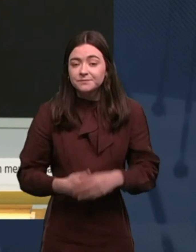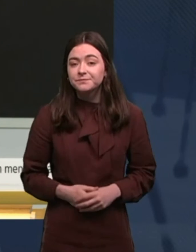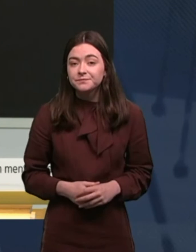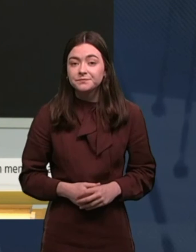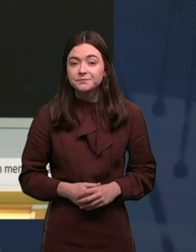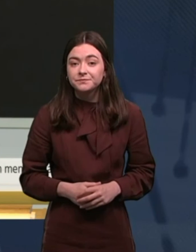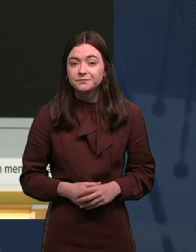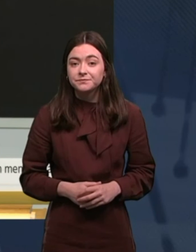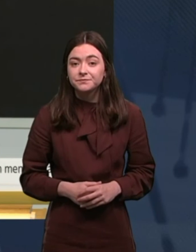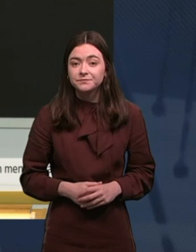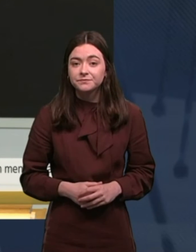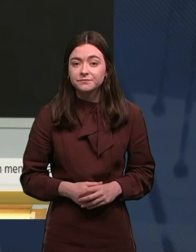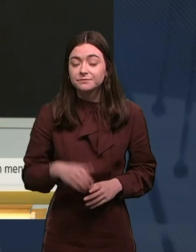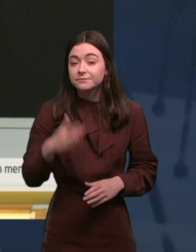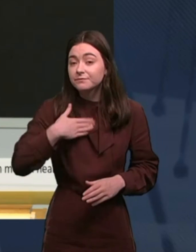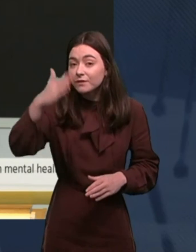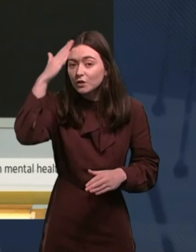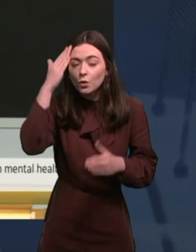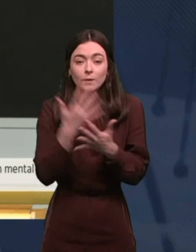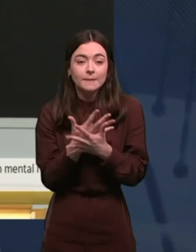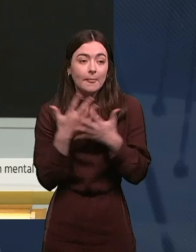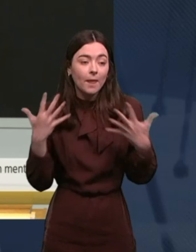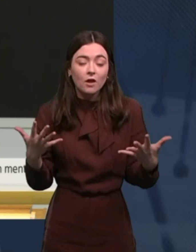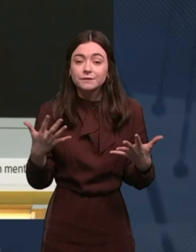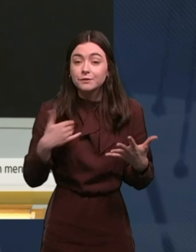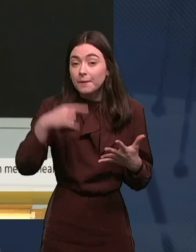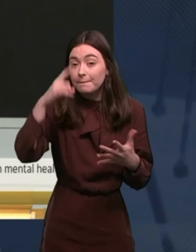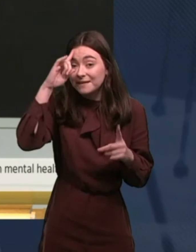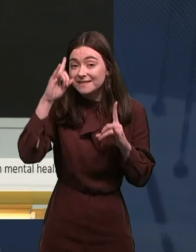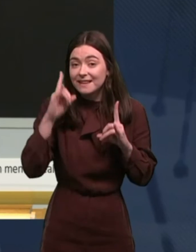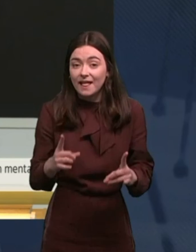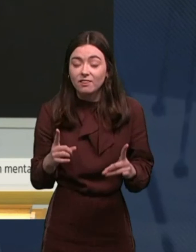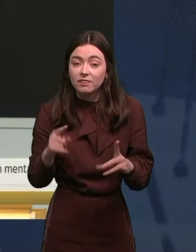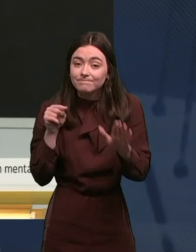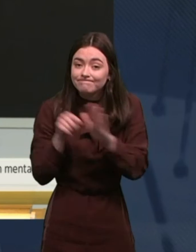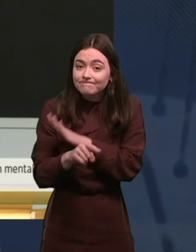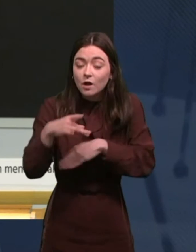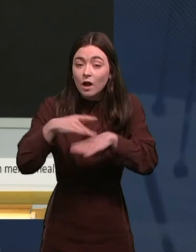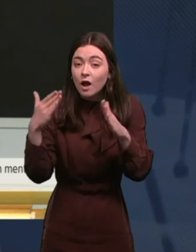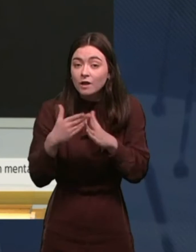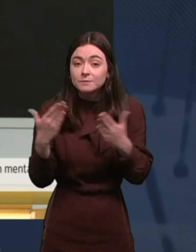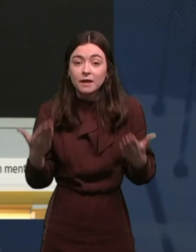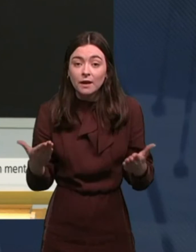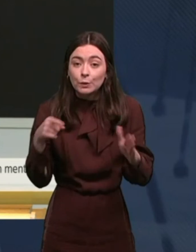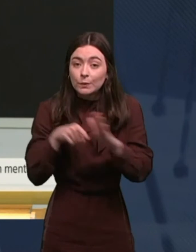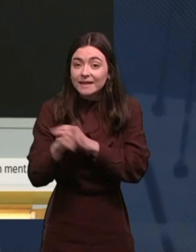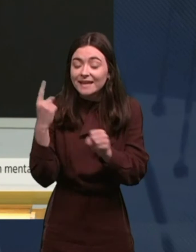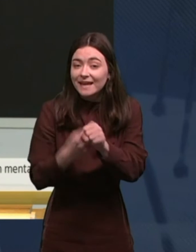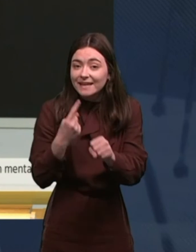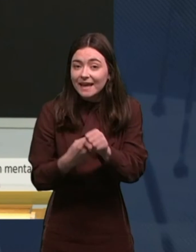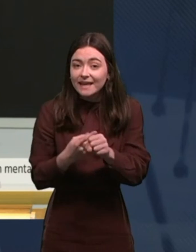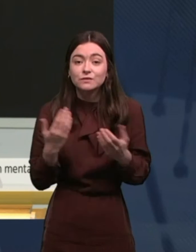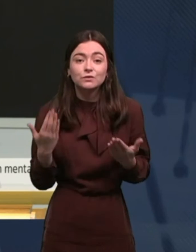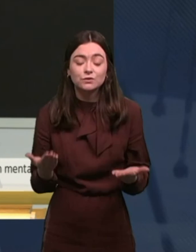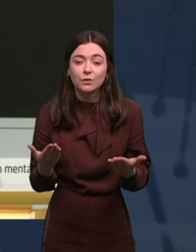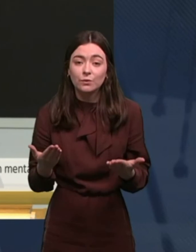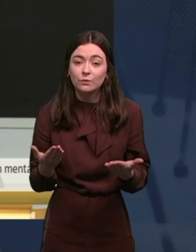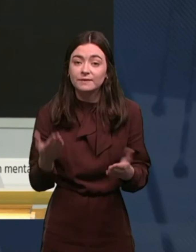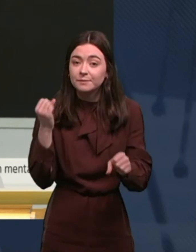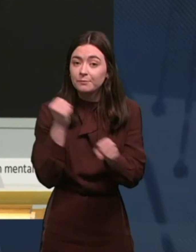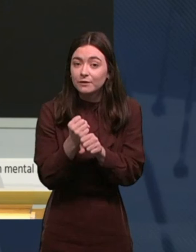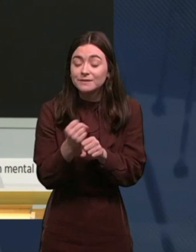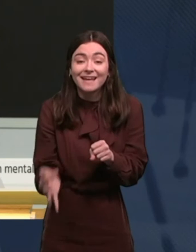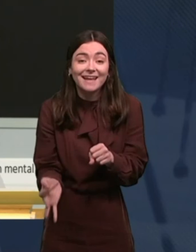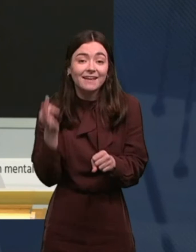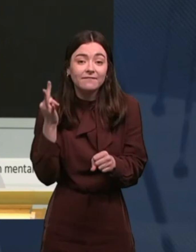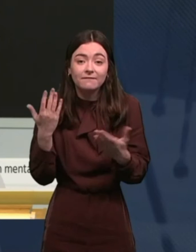a lot of mental health admissions are readmissions. So again, it's that thing of, if we're